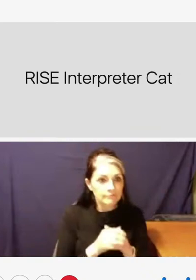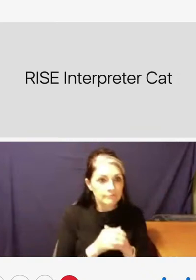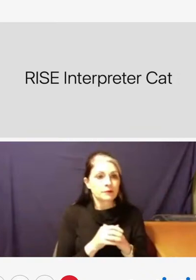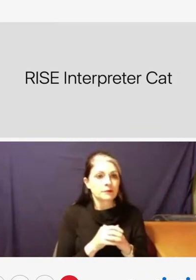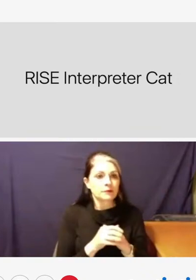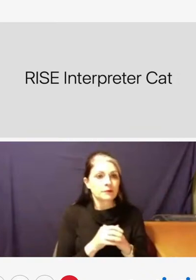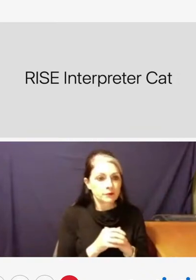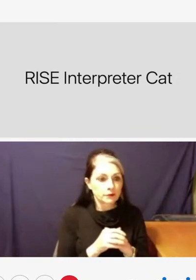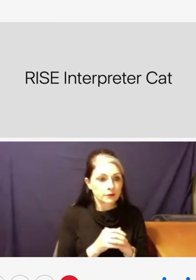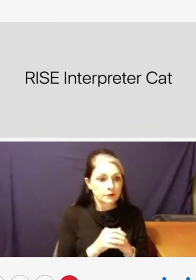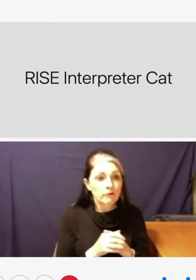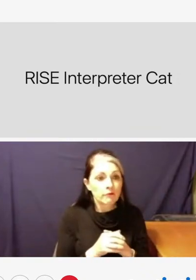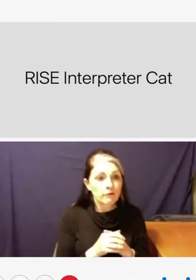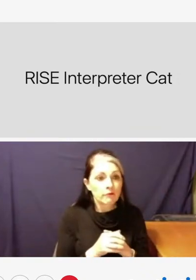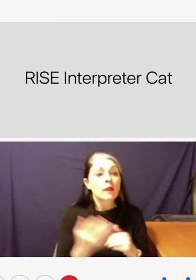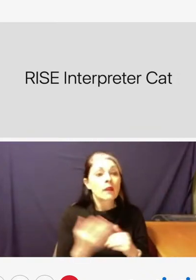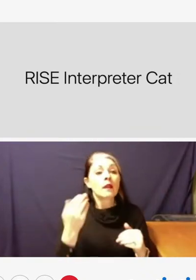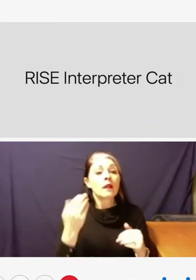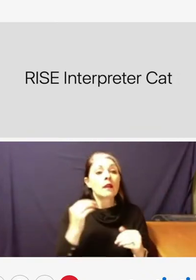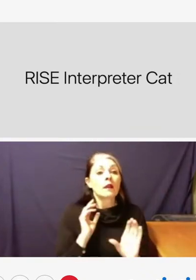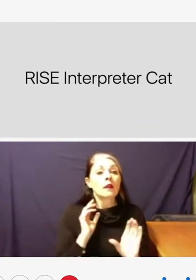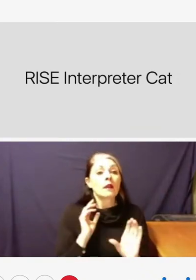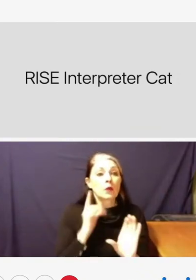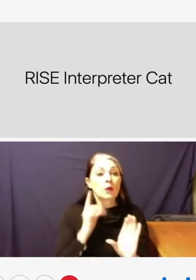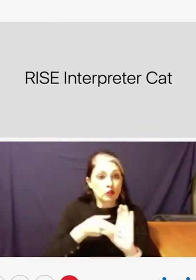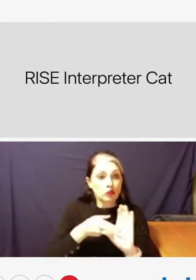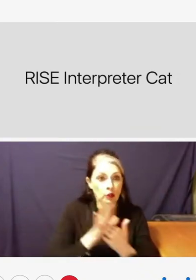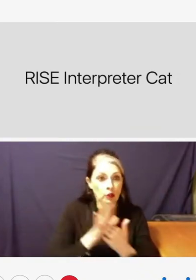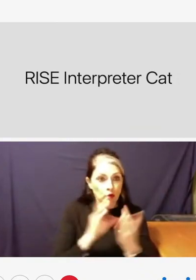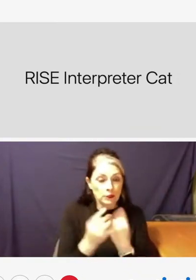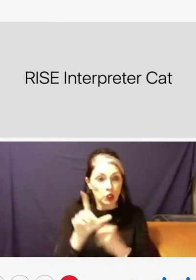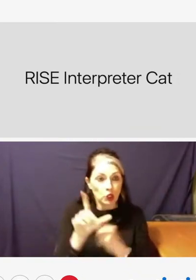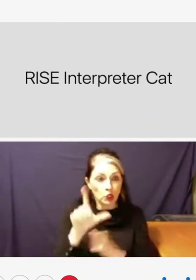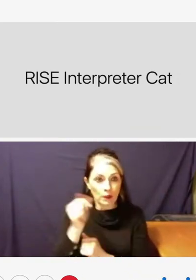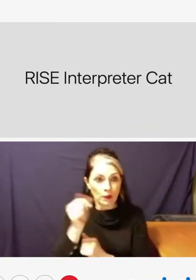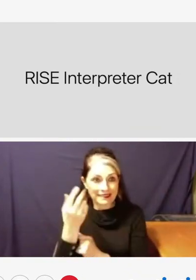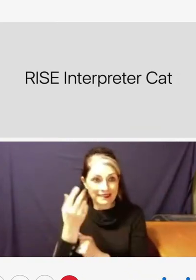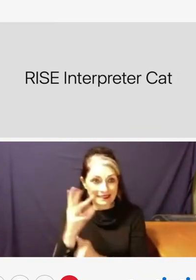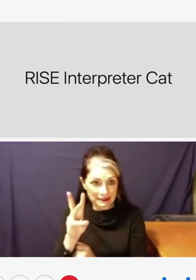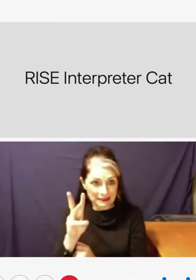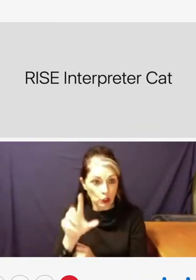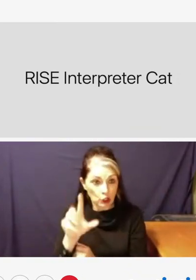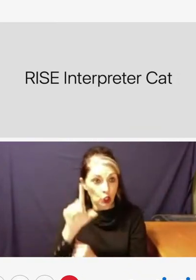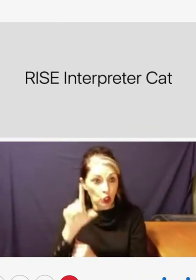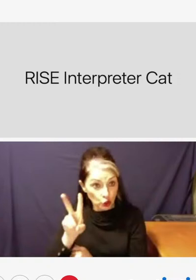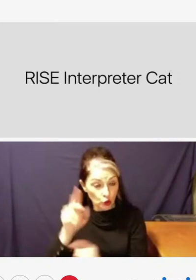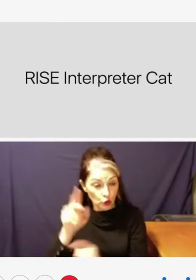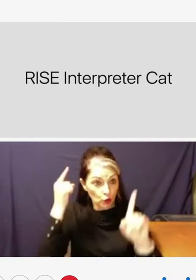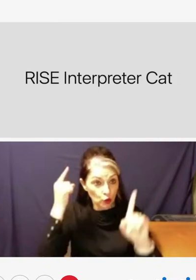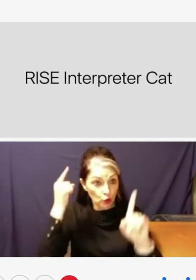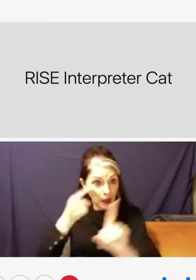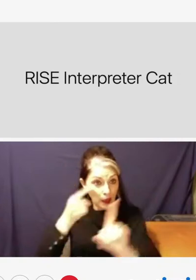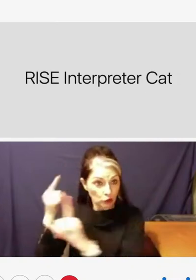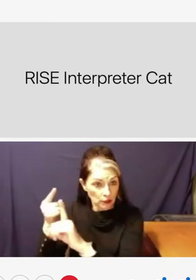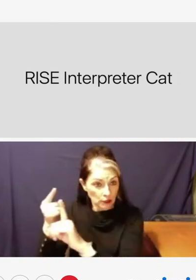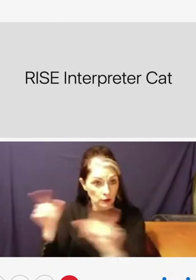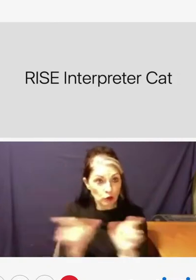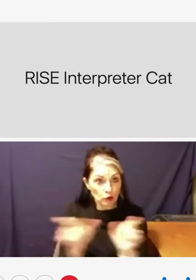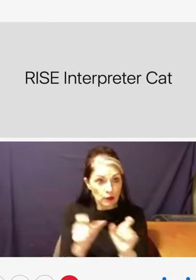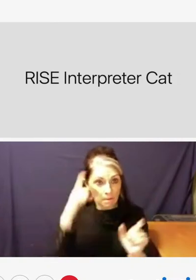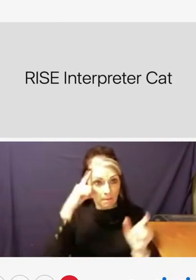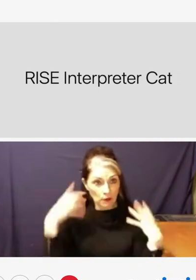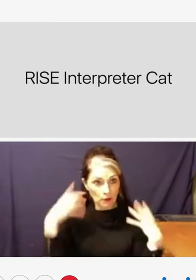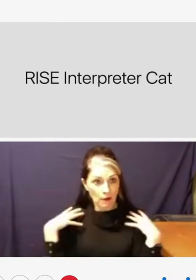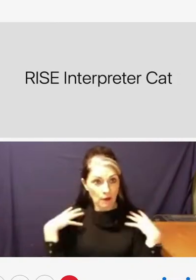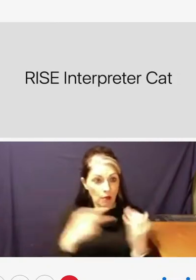the school district back in 2016 I had two very important objectives uh in order to put together this mental health program which came about